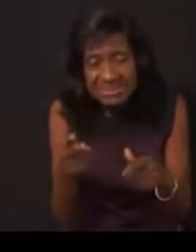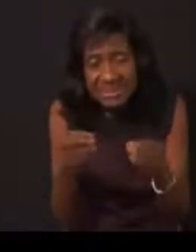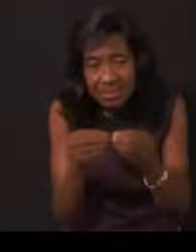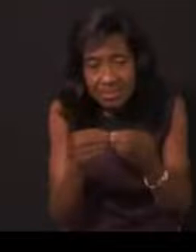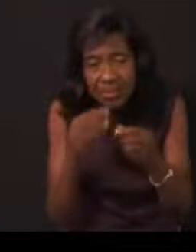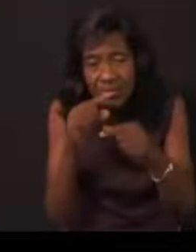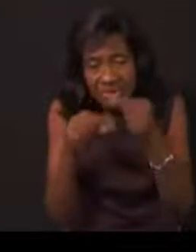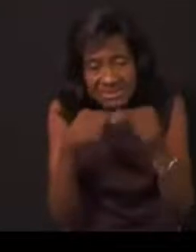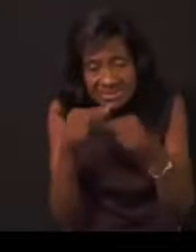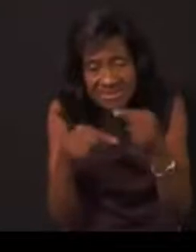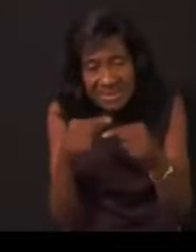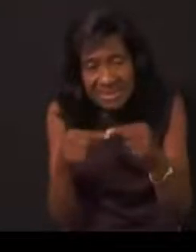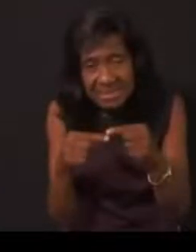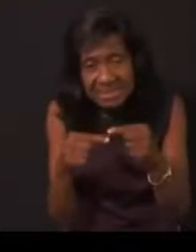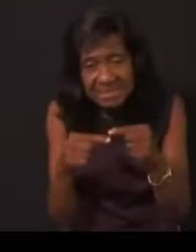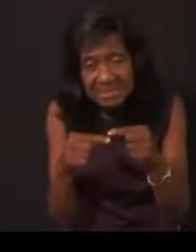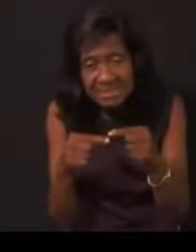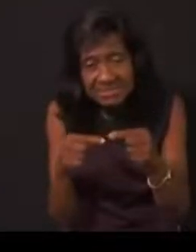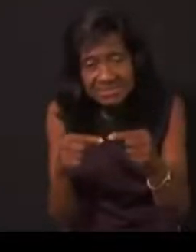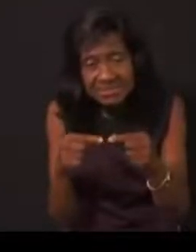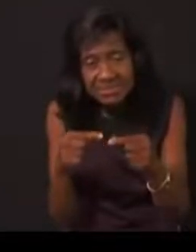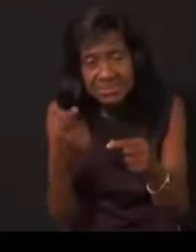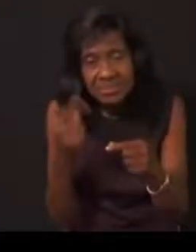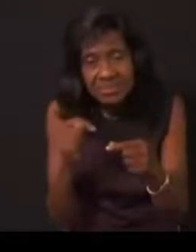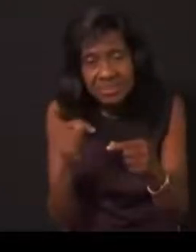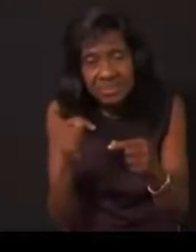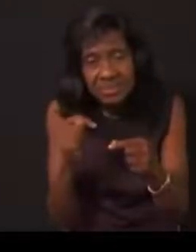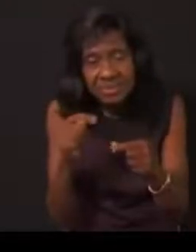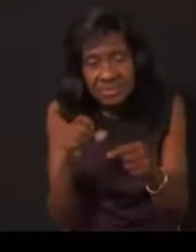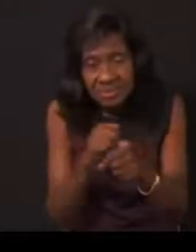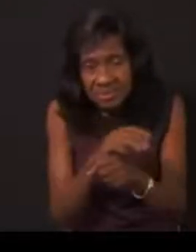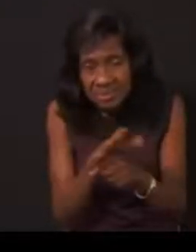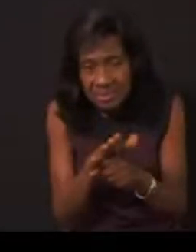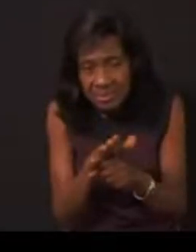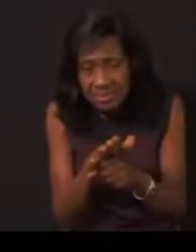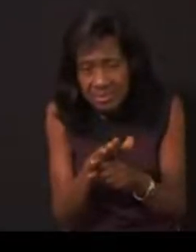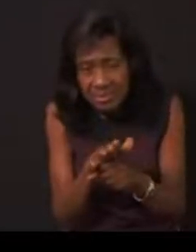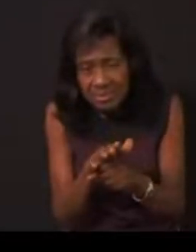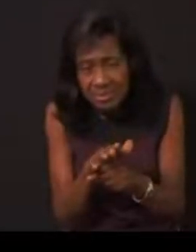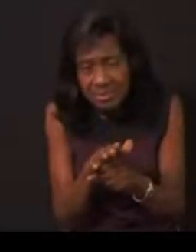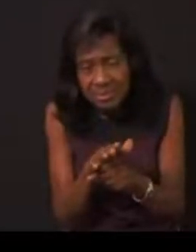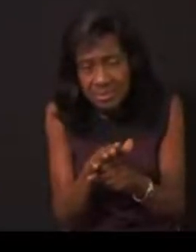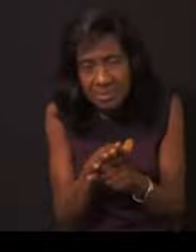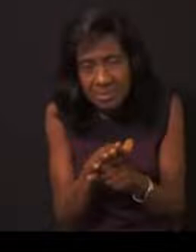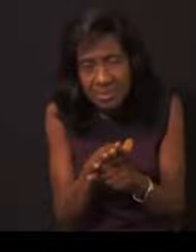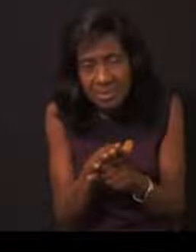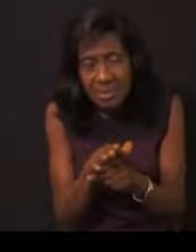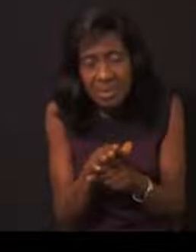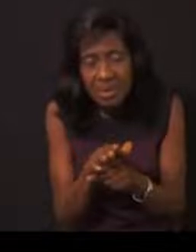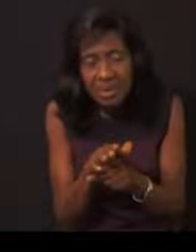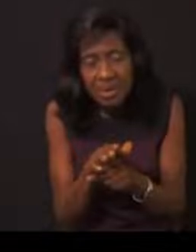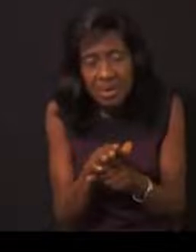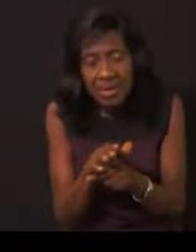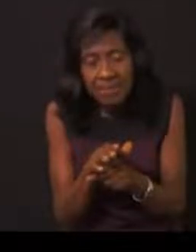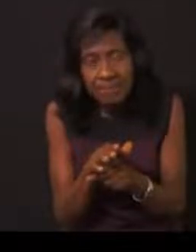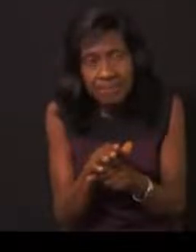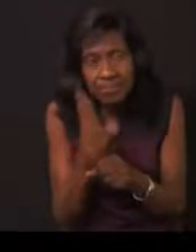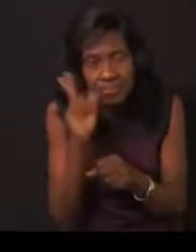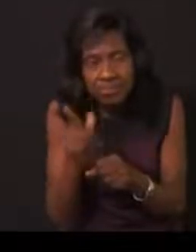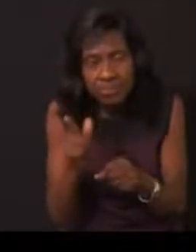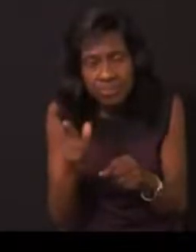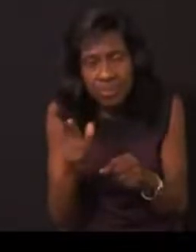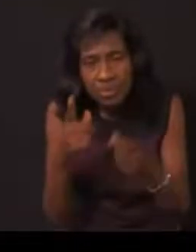symptomatic. The virus will naturally also have a predilection for those who are unvaccinated.